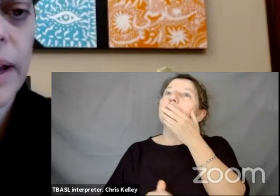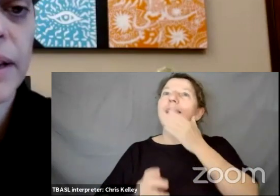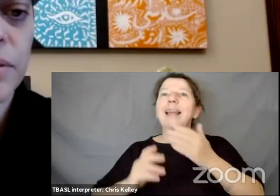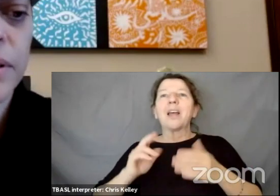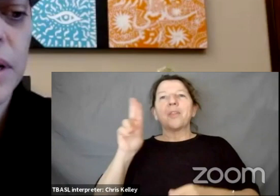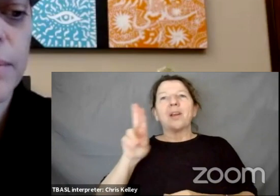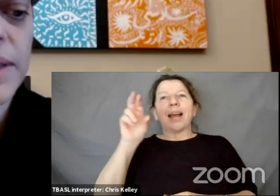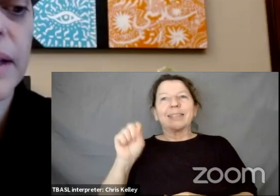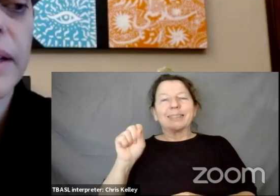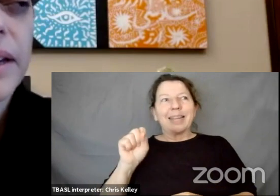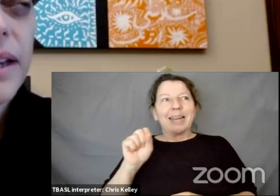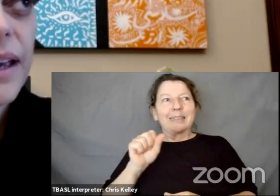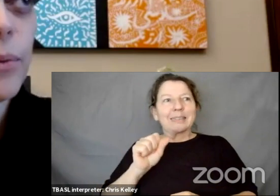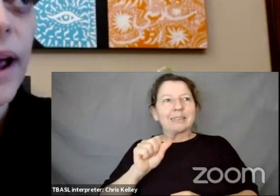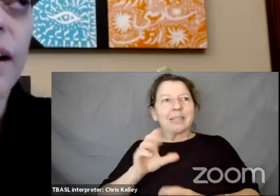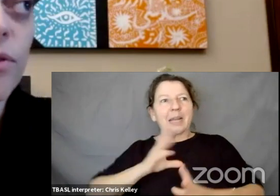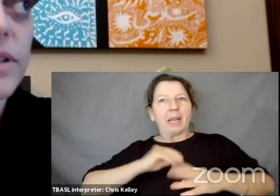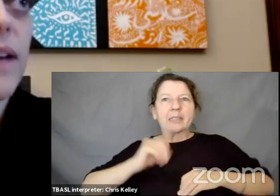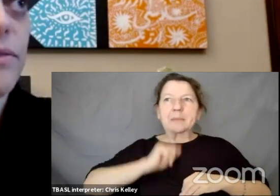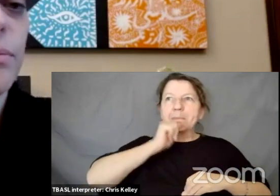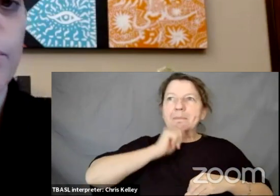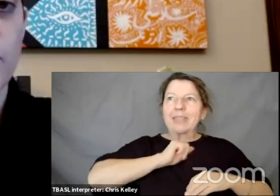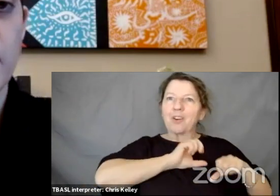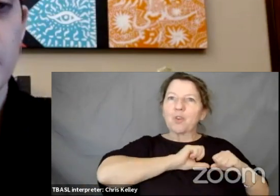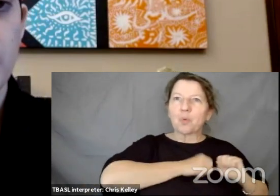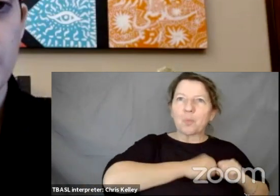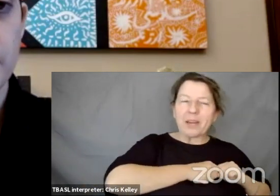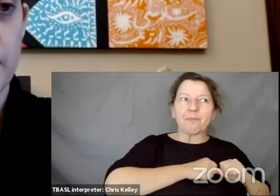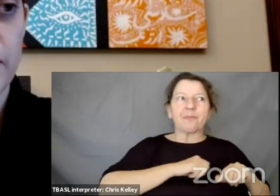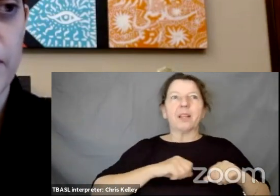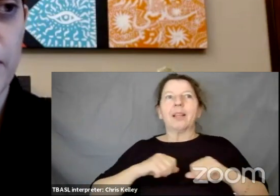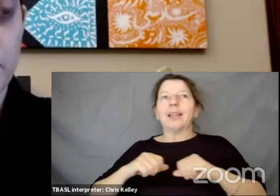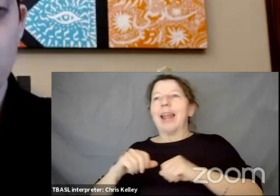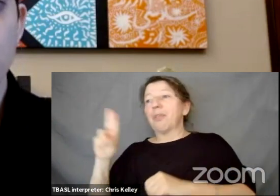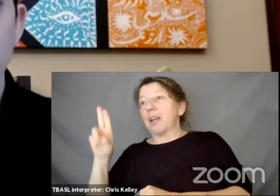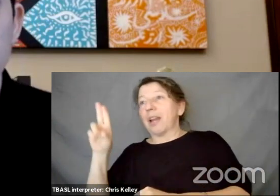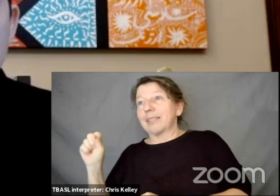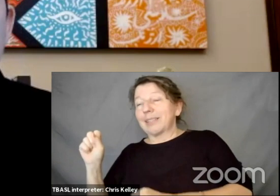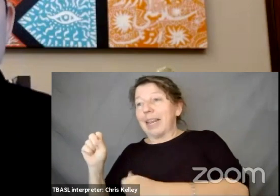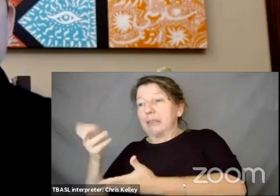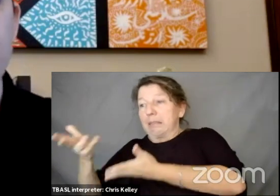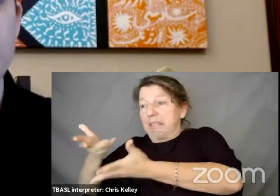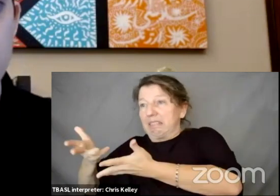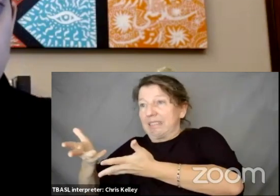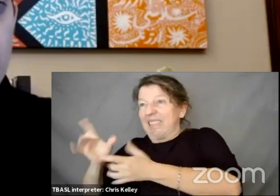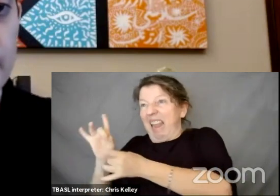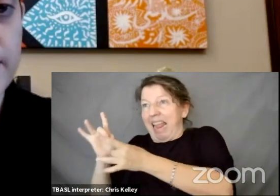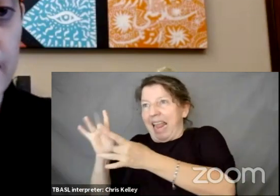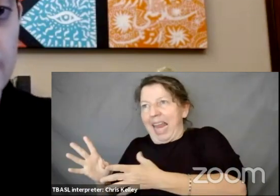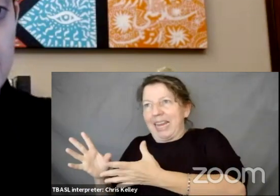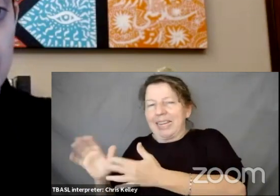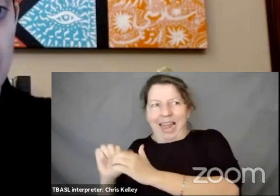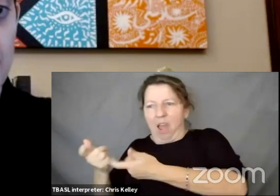about hatred, James. And we of course have to remember that there's a tradition of hatred in the